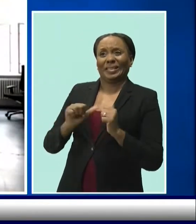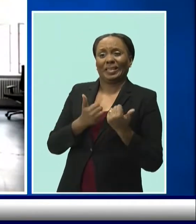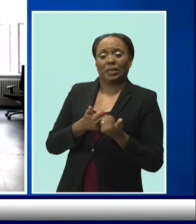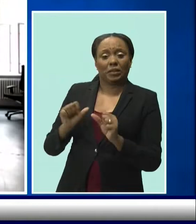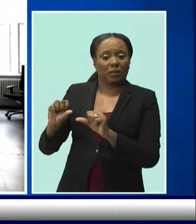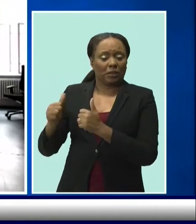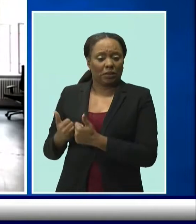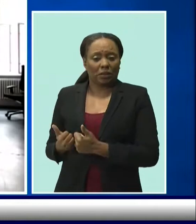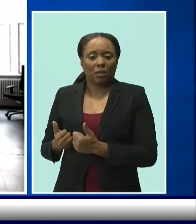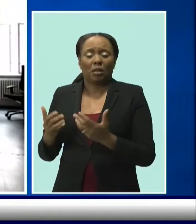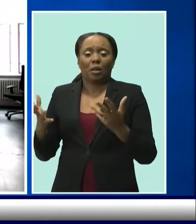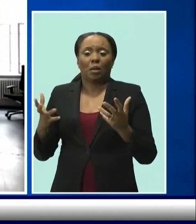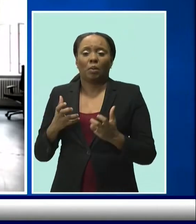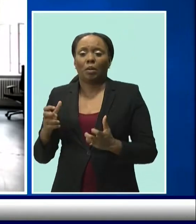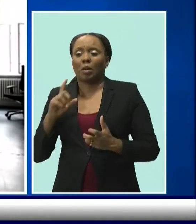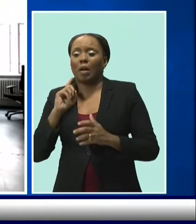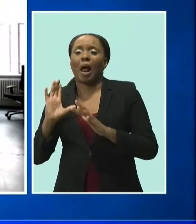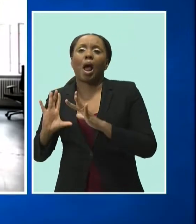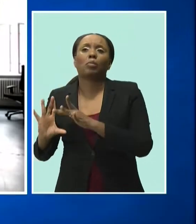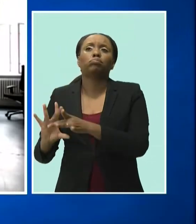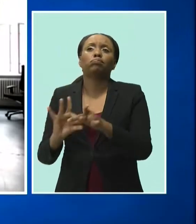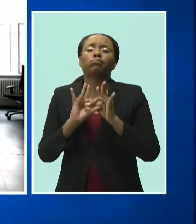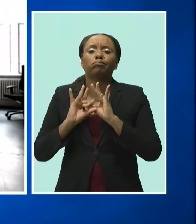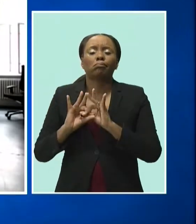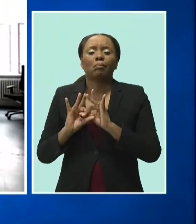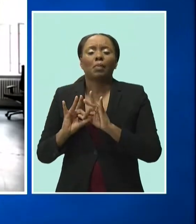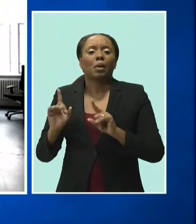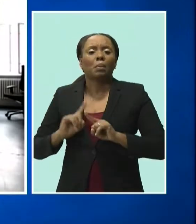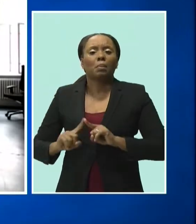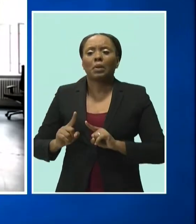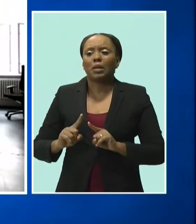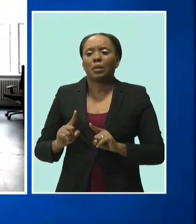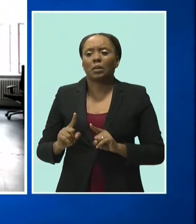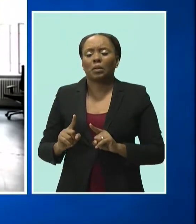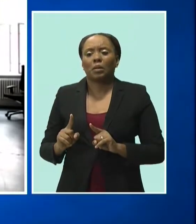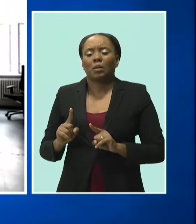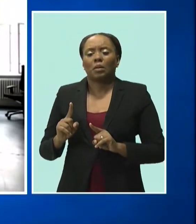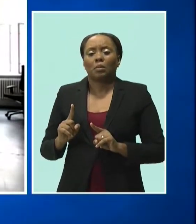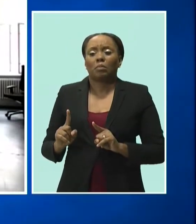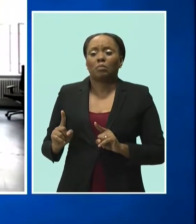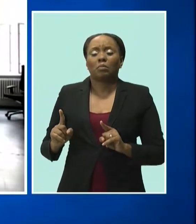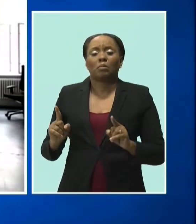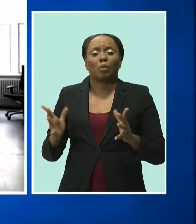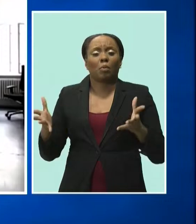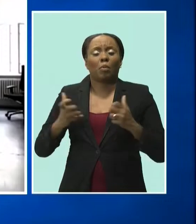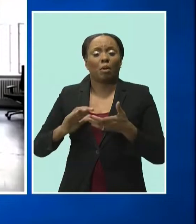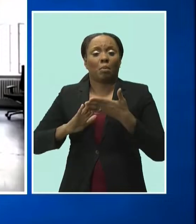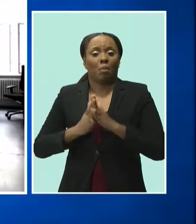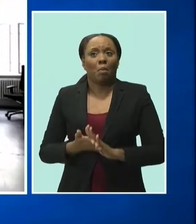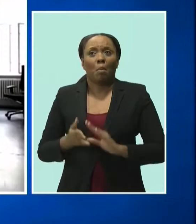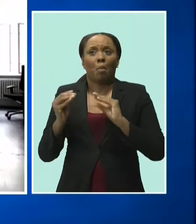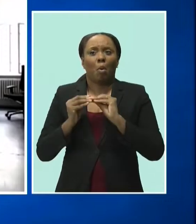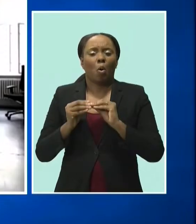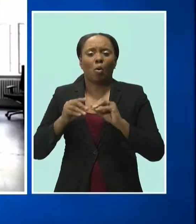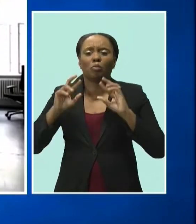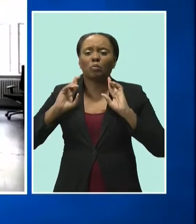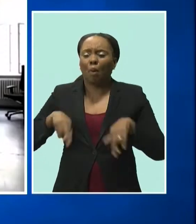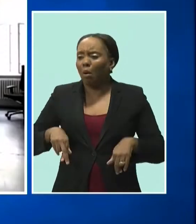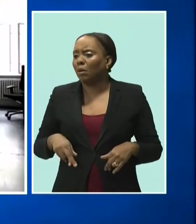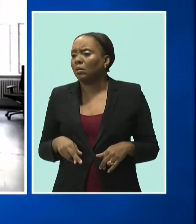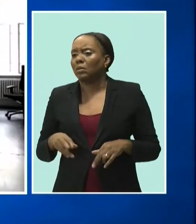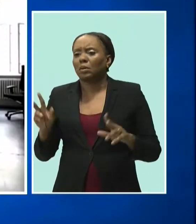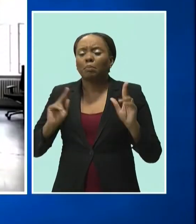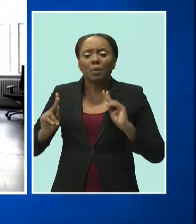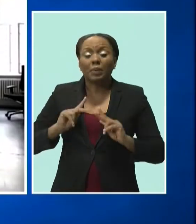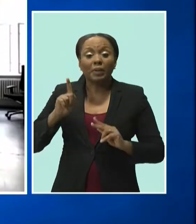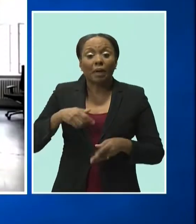of a family services and case management approach that is more responsive, that has more resources to be able